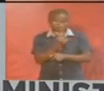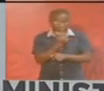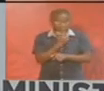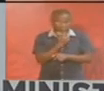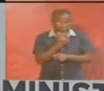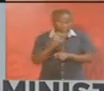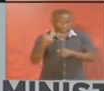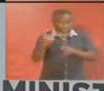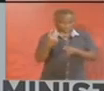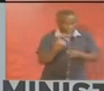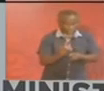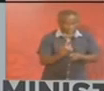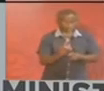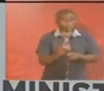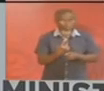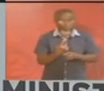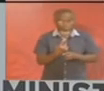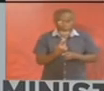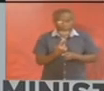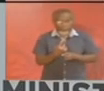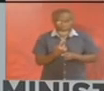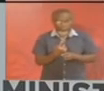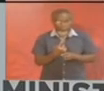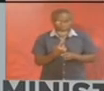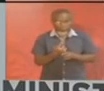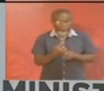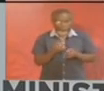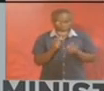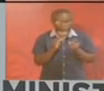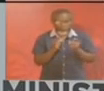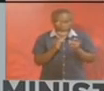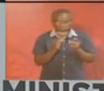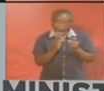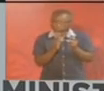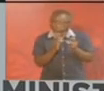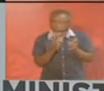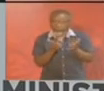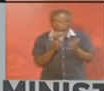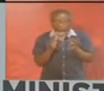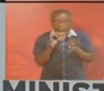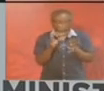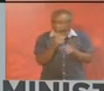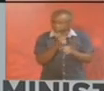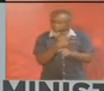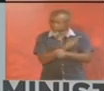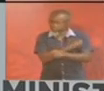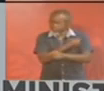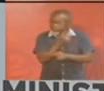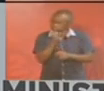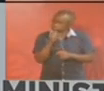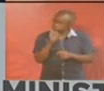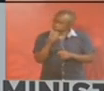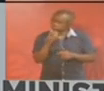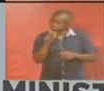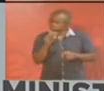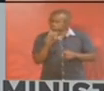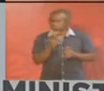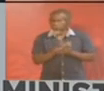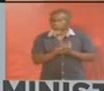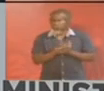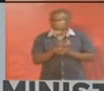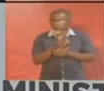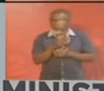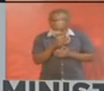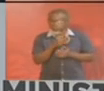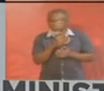the peripheral clinic, meaning the 23 clinics at the health center level. So there are